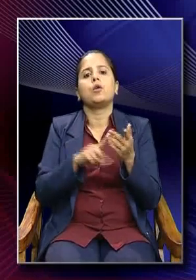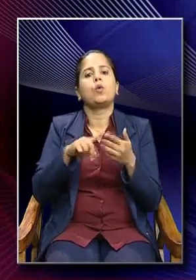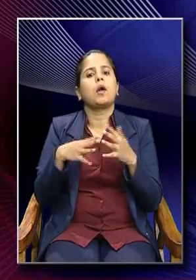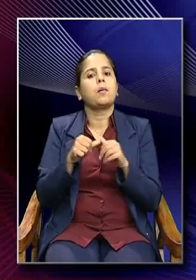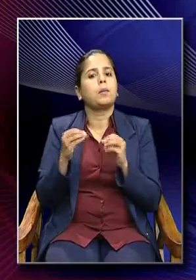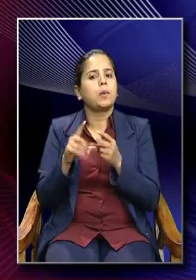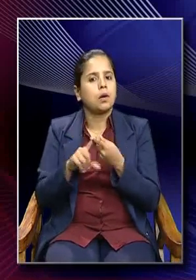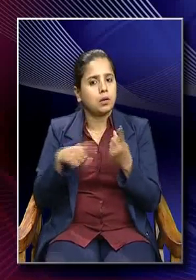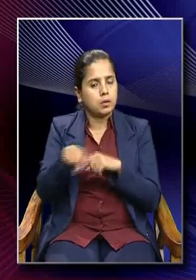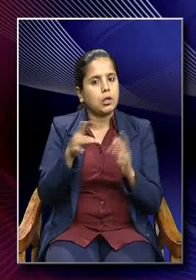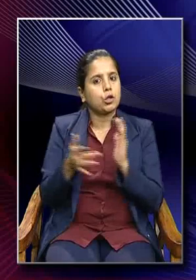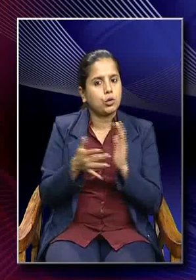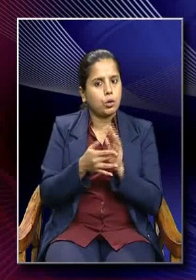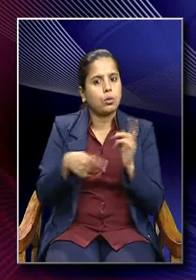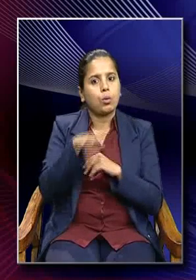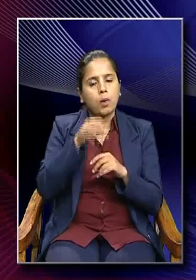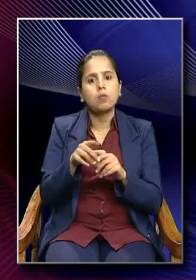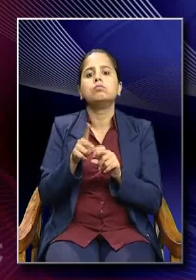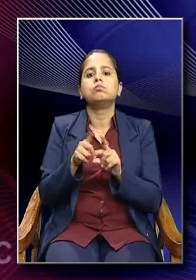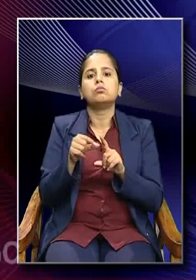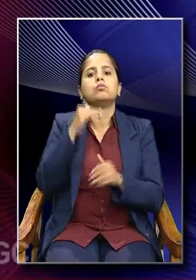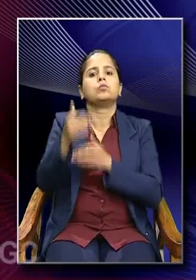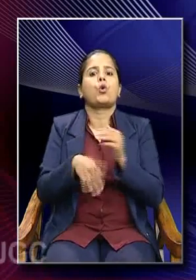and decentralized energy generation and